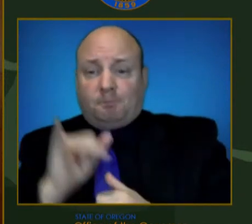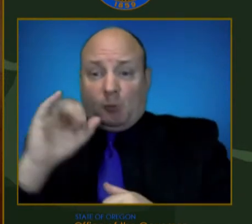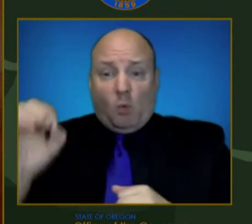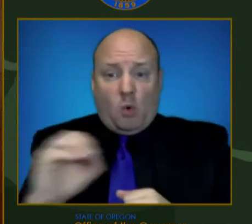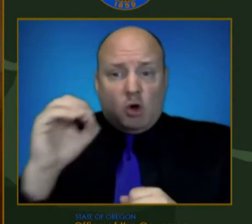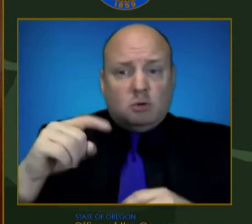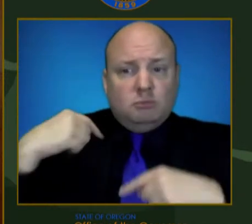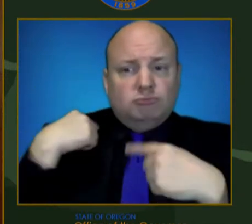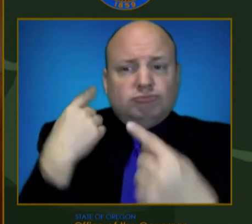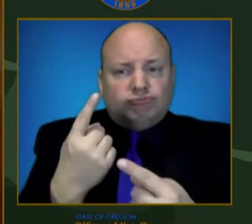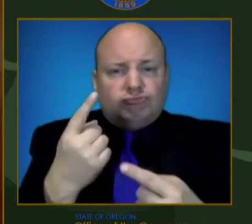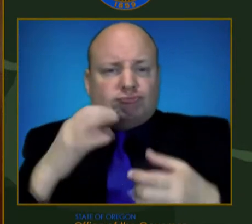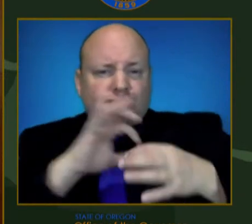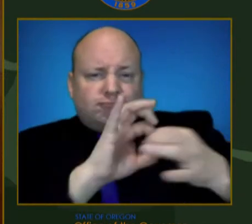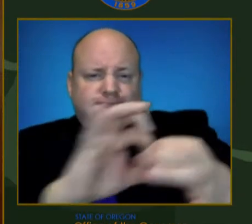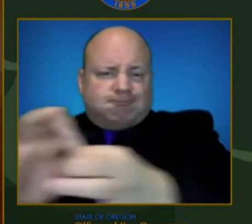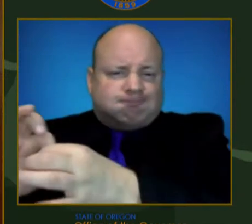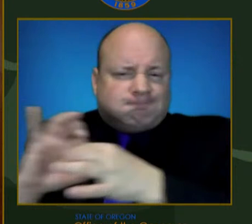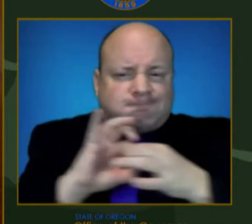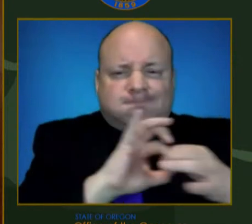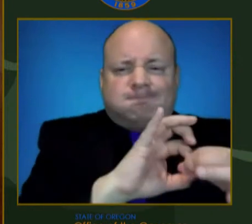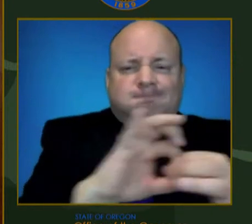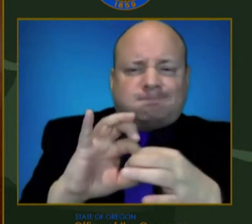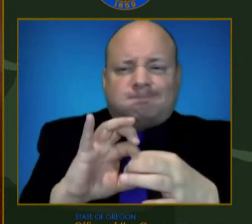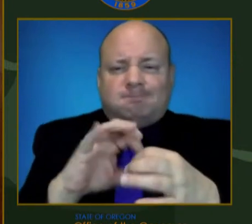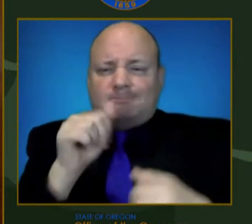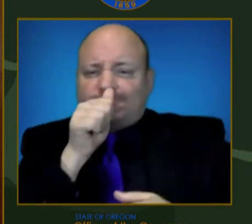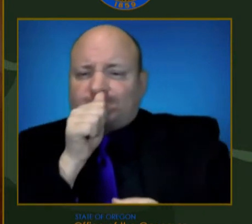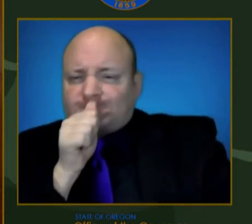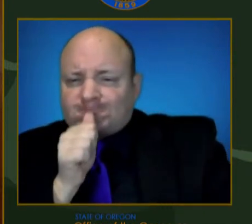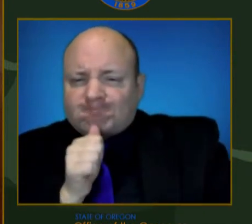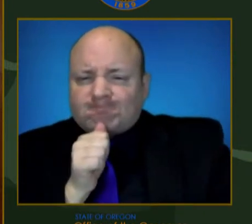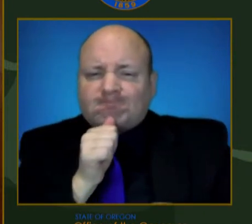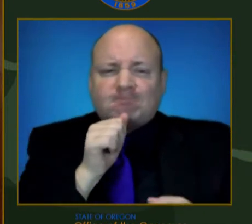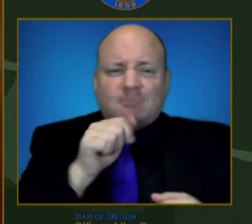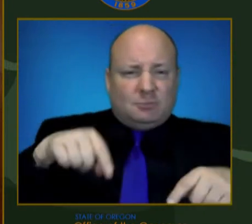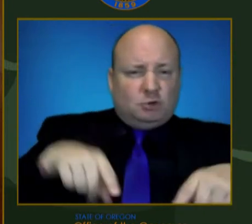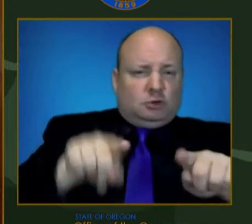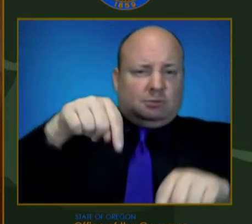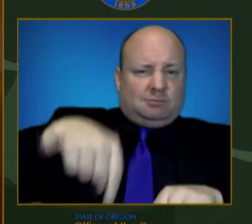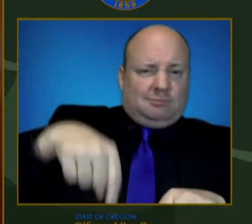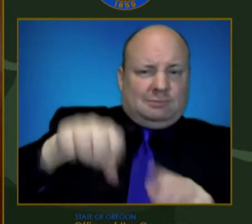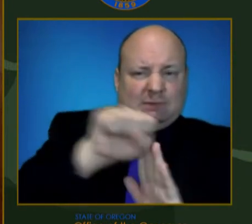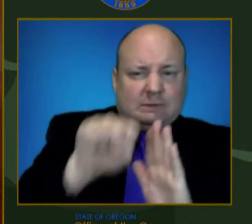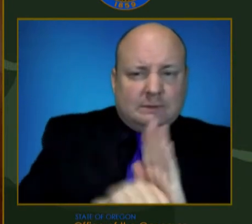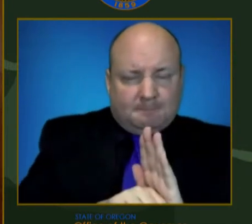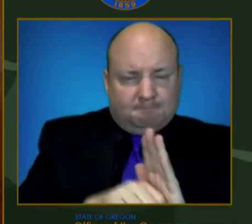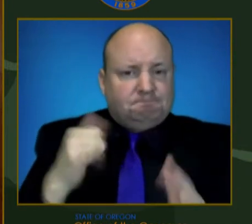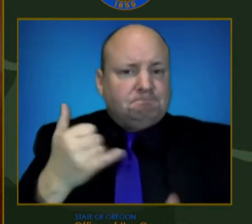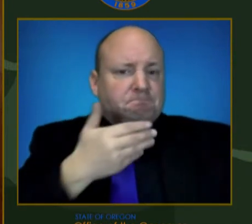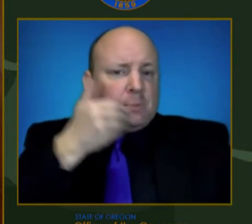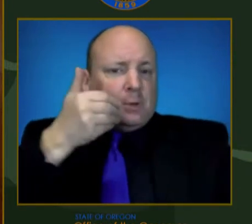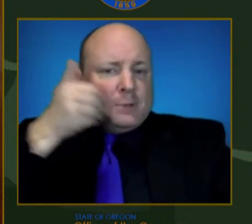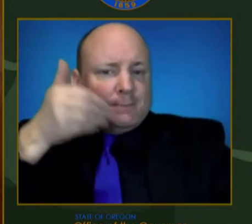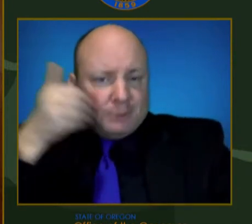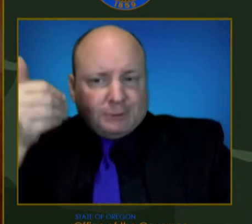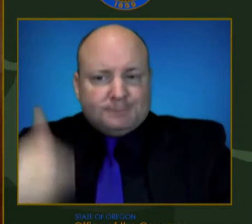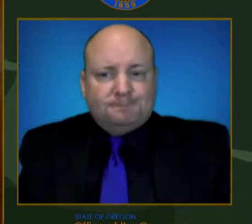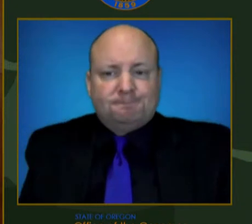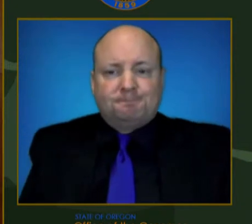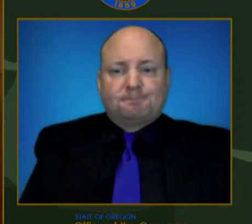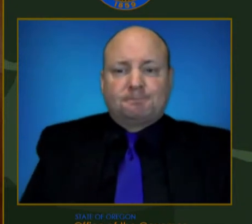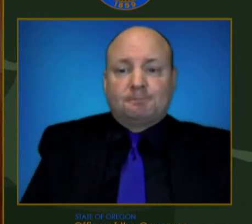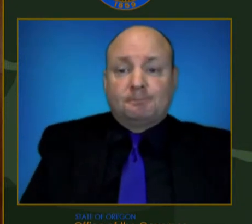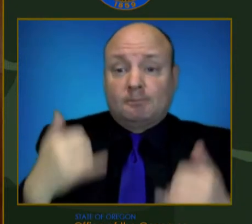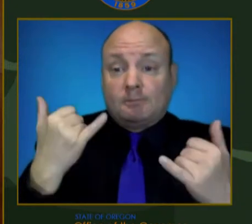come together to weather these storms, and our state is the better for it. Our economy is stronger than it